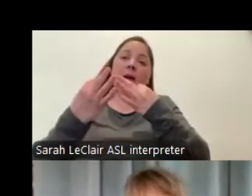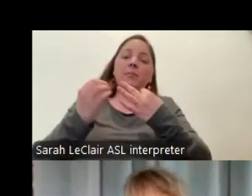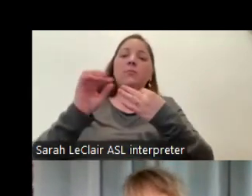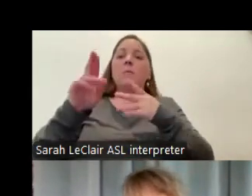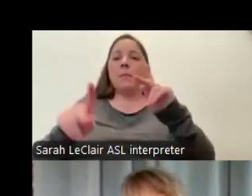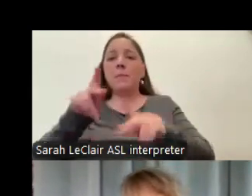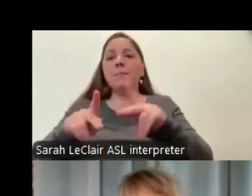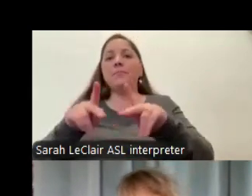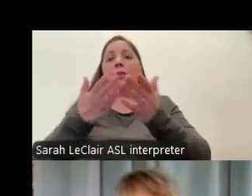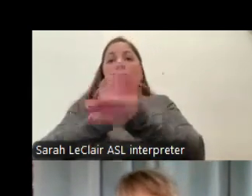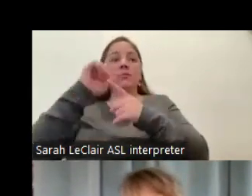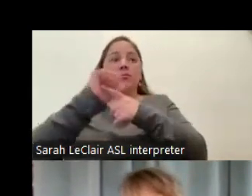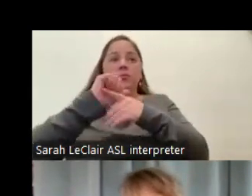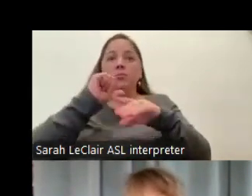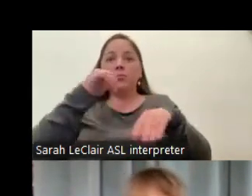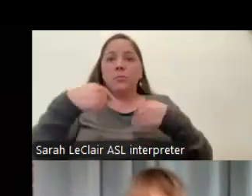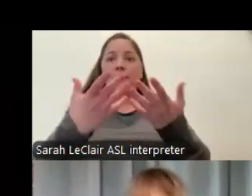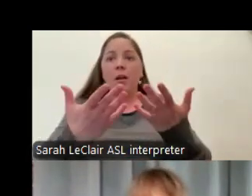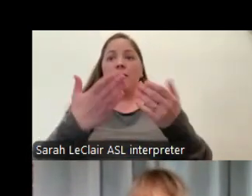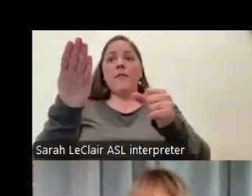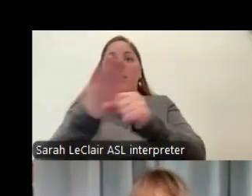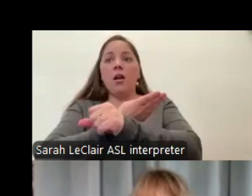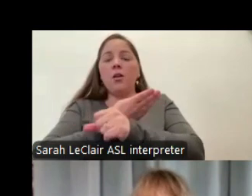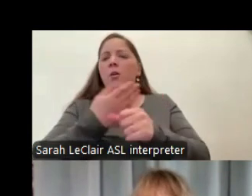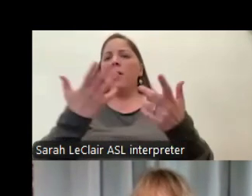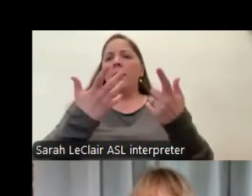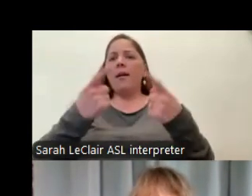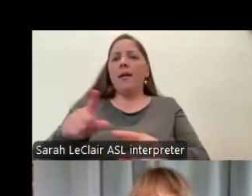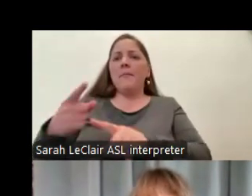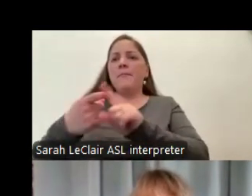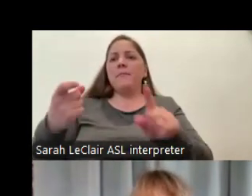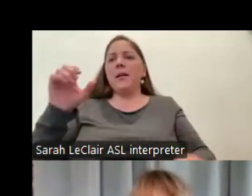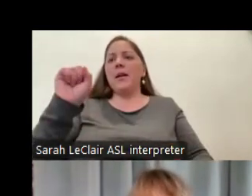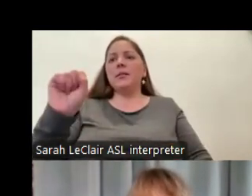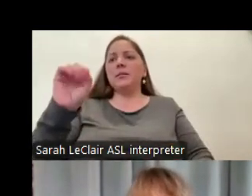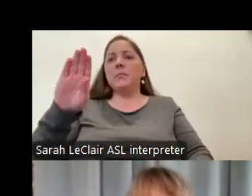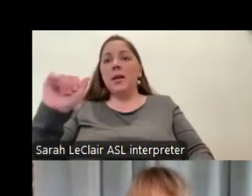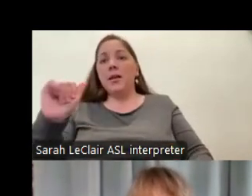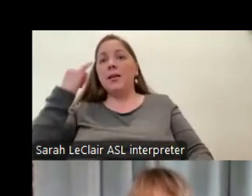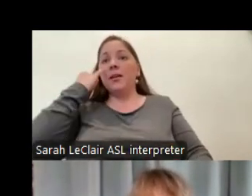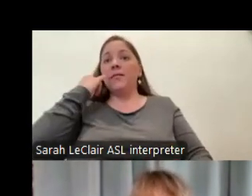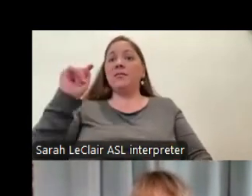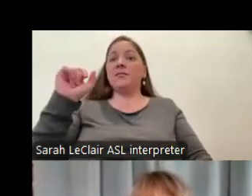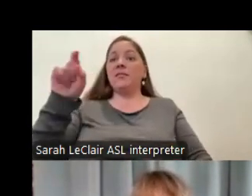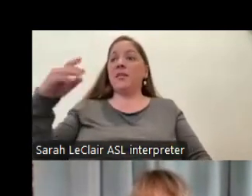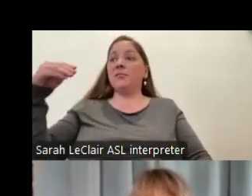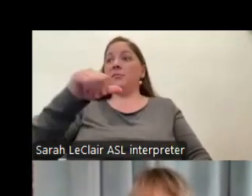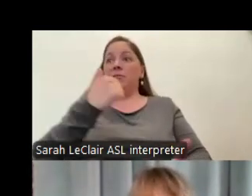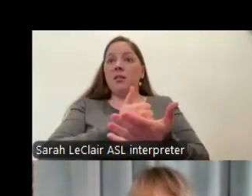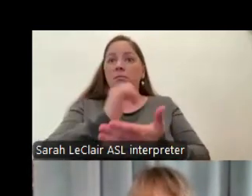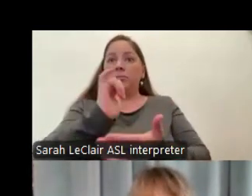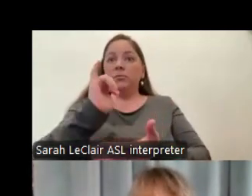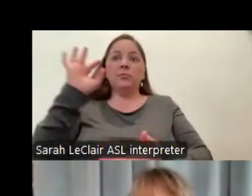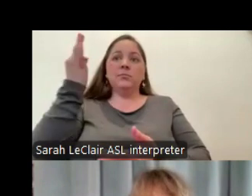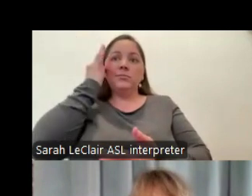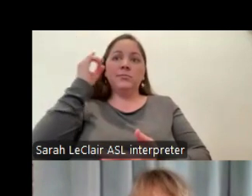happen if you file a complaint, tax incentives from the SBA and from the federal government, the